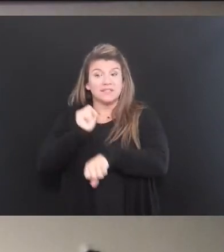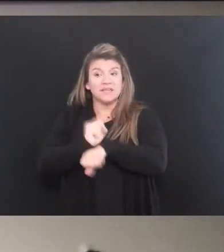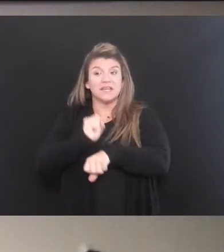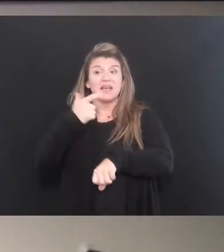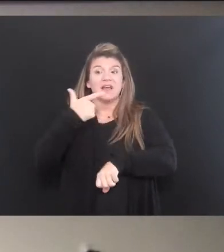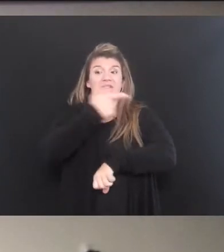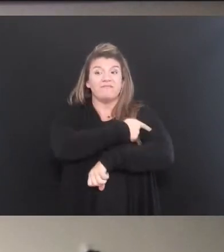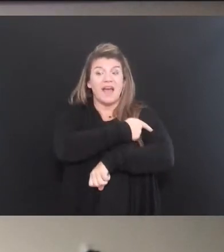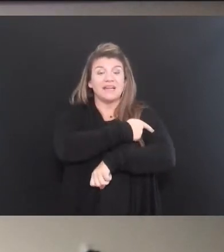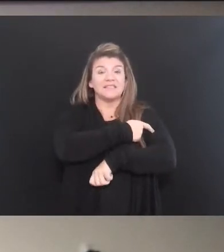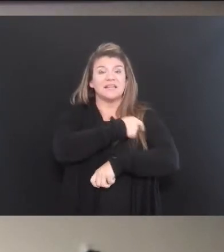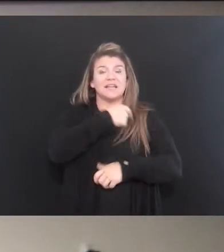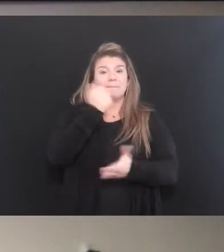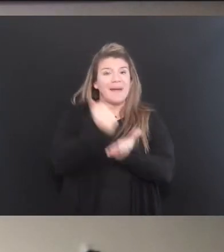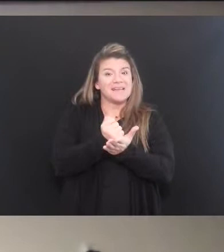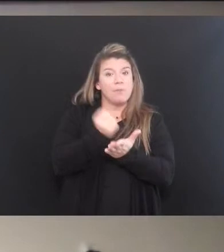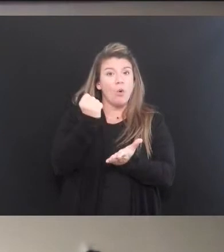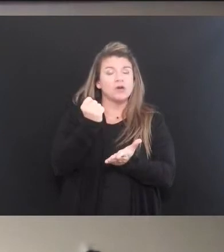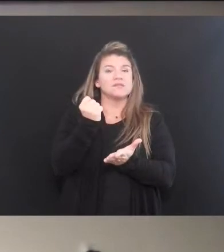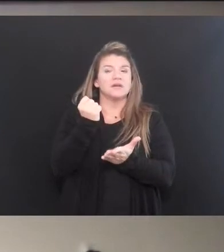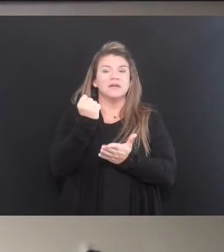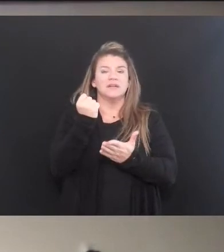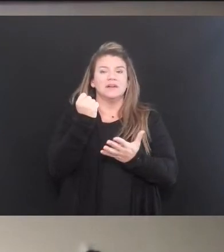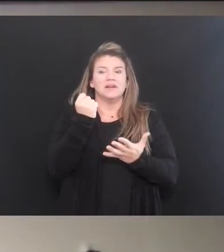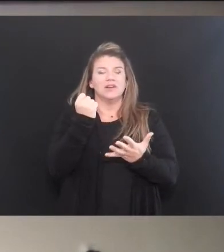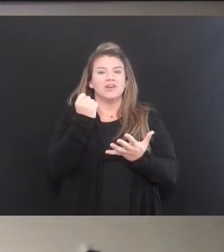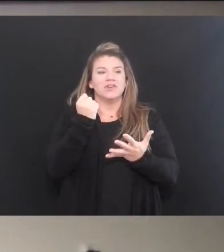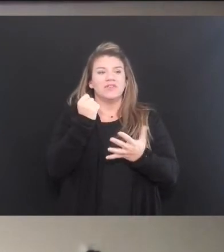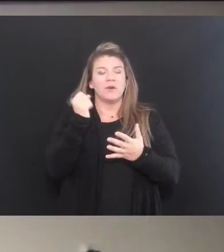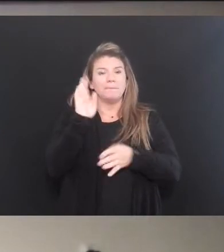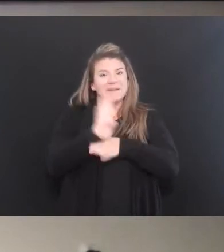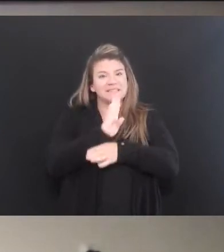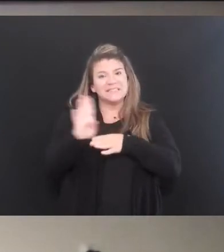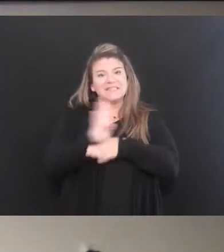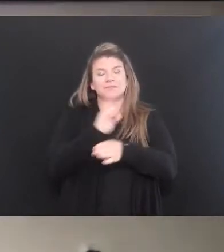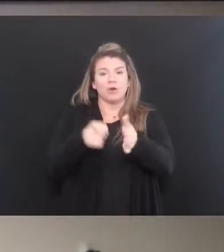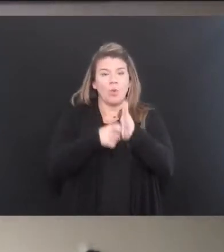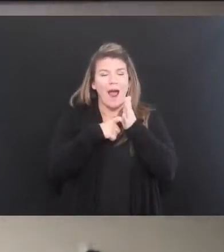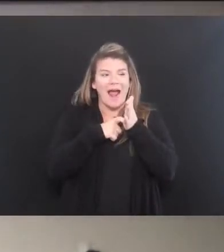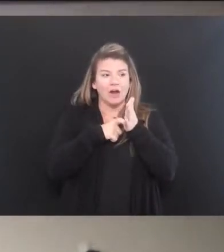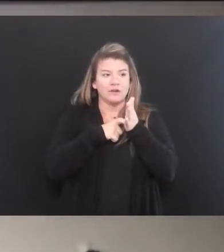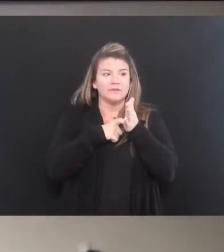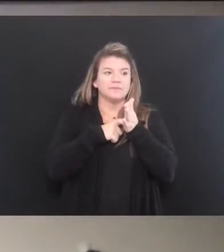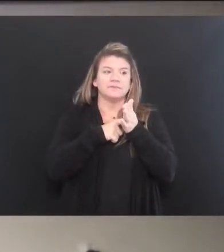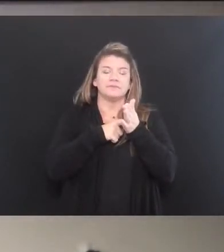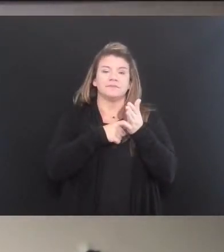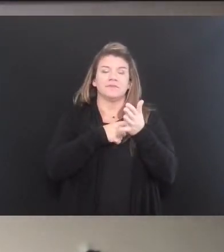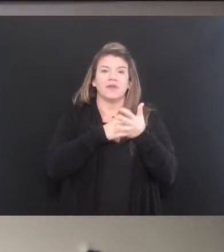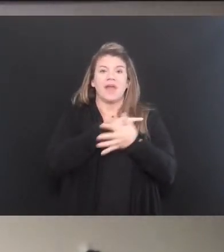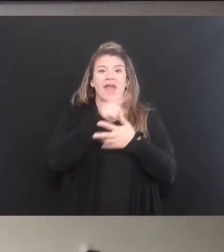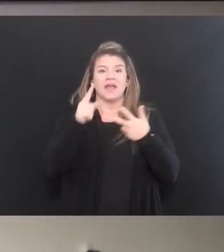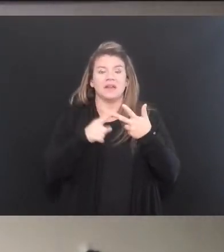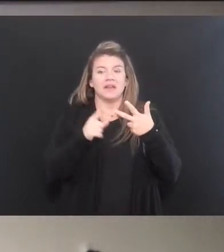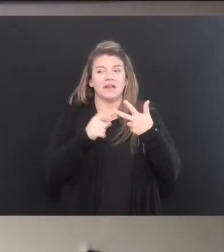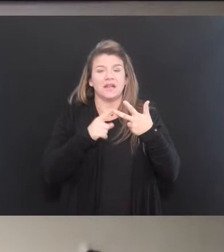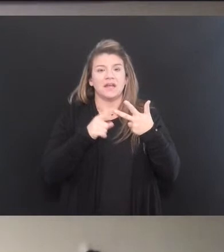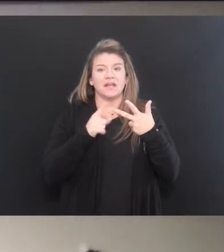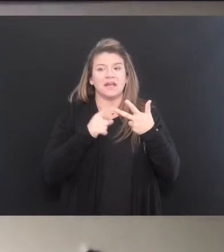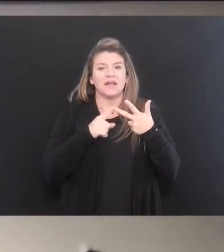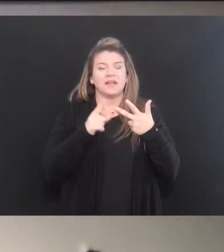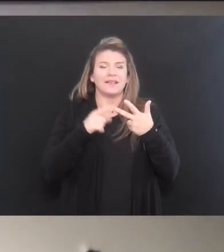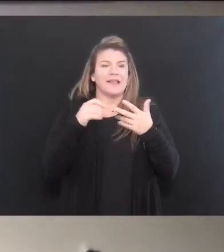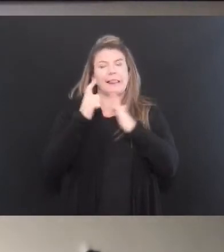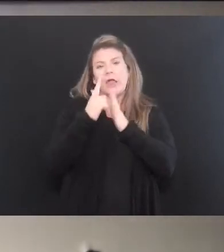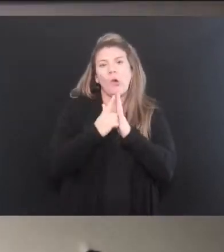vaccine passports for businesses to require such a thing, and the legalities